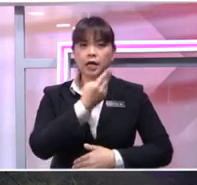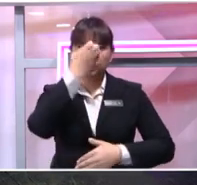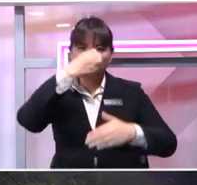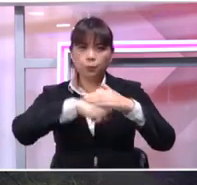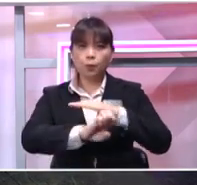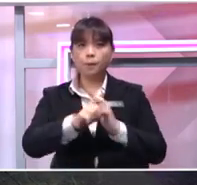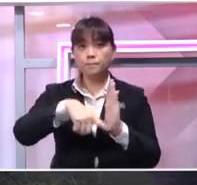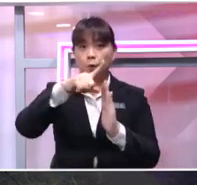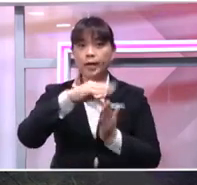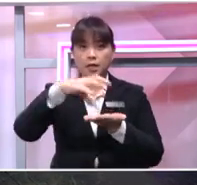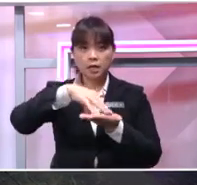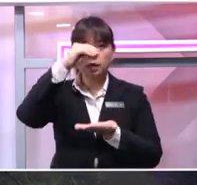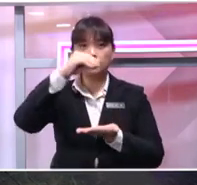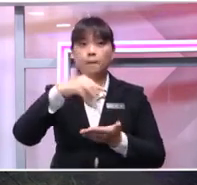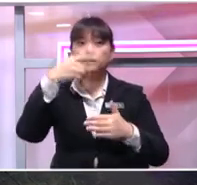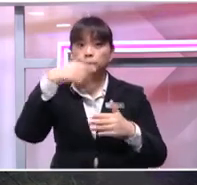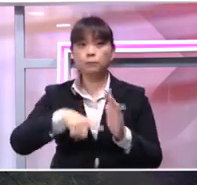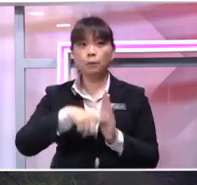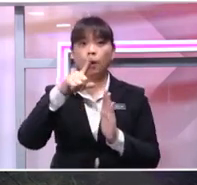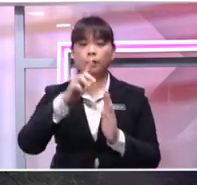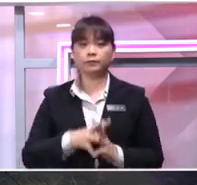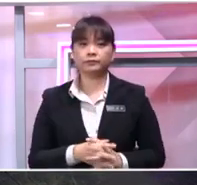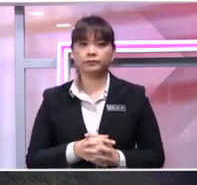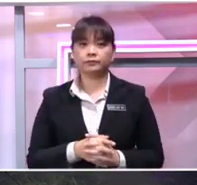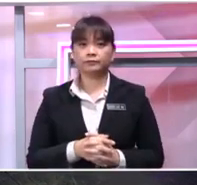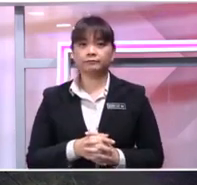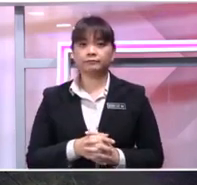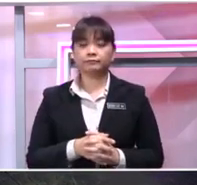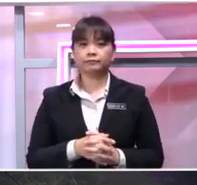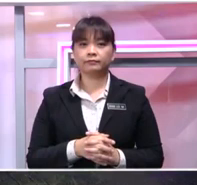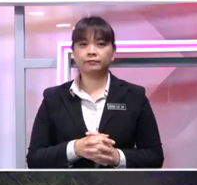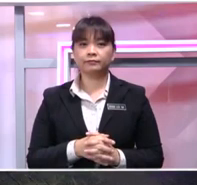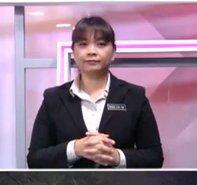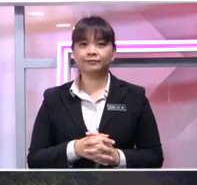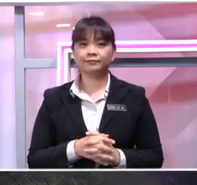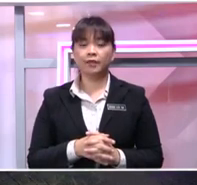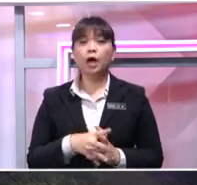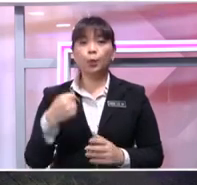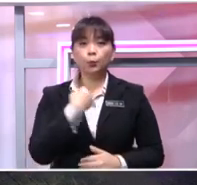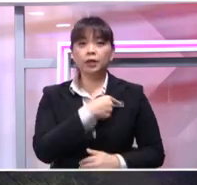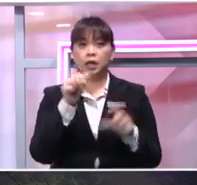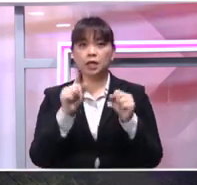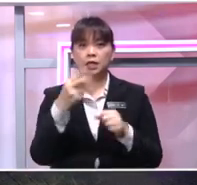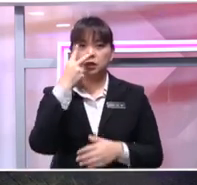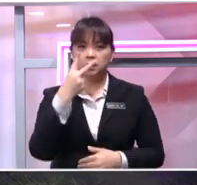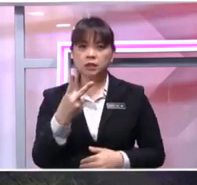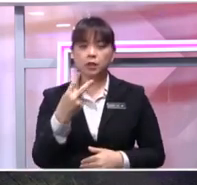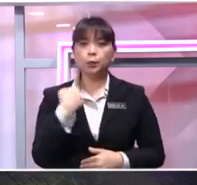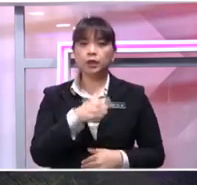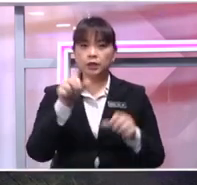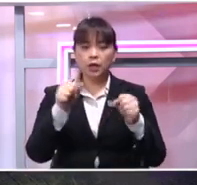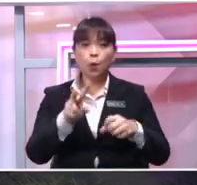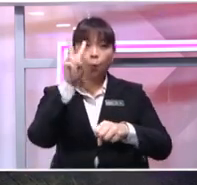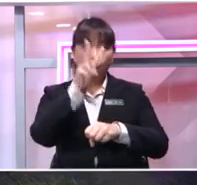learn more, okay? So, it is amusing. Yes, of course, teacher. Like we can see, like we can watch a lot of